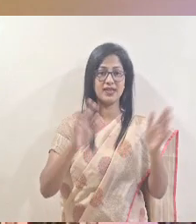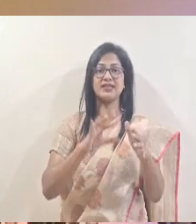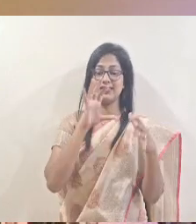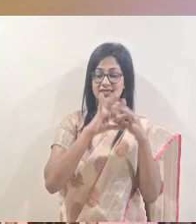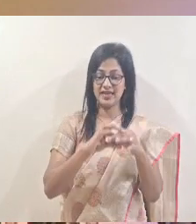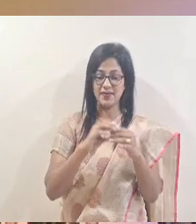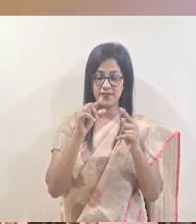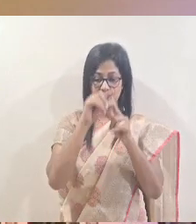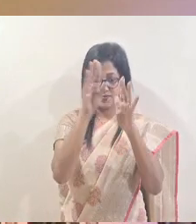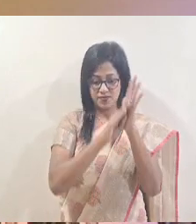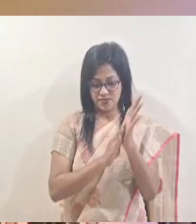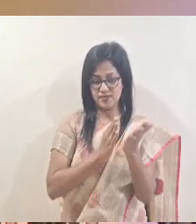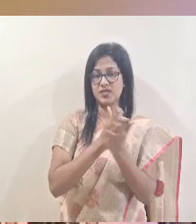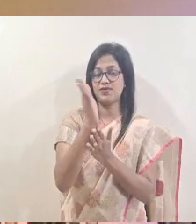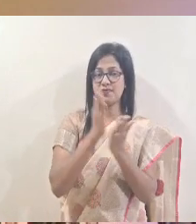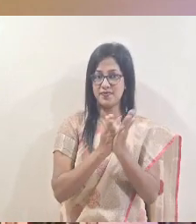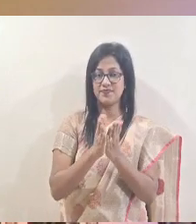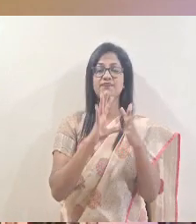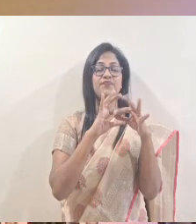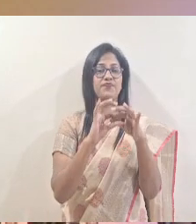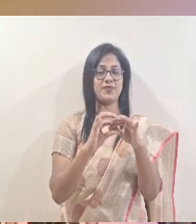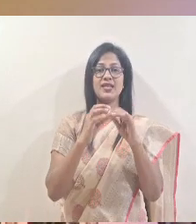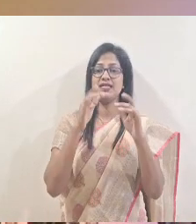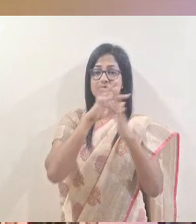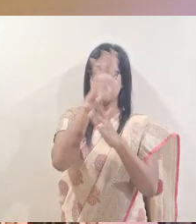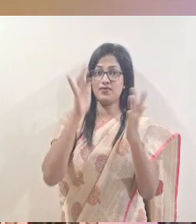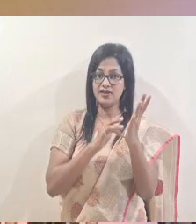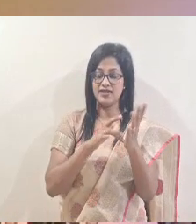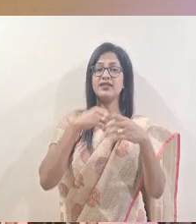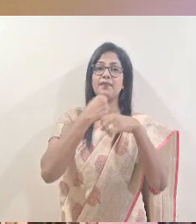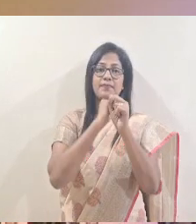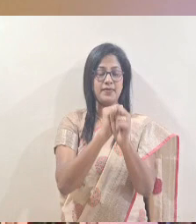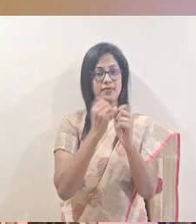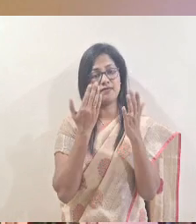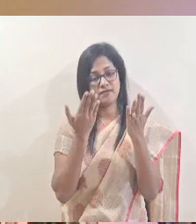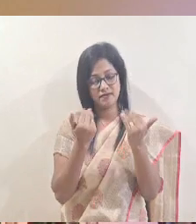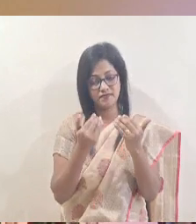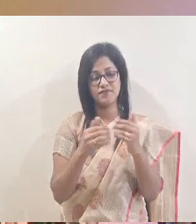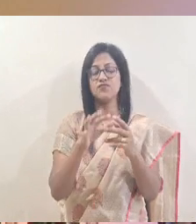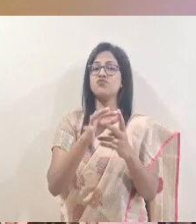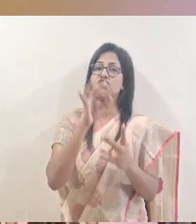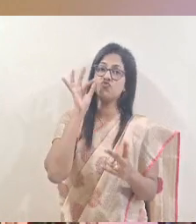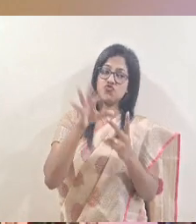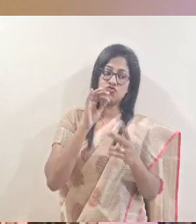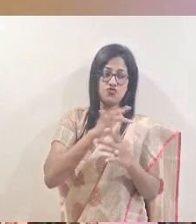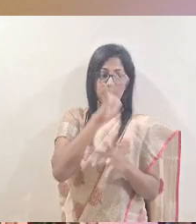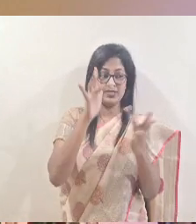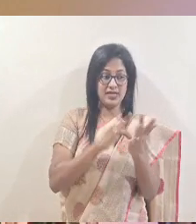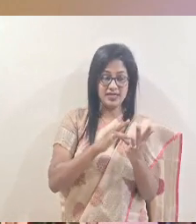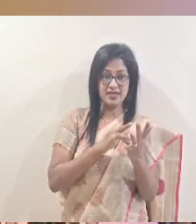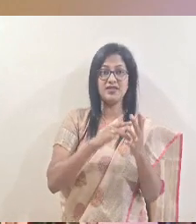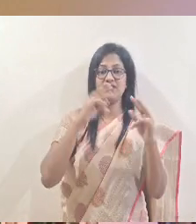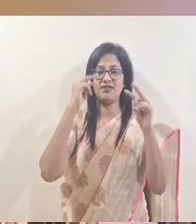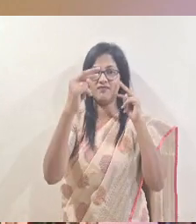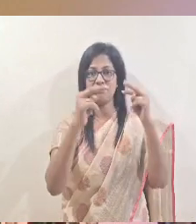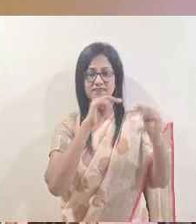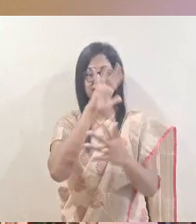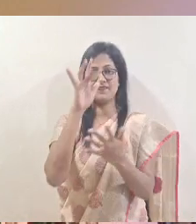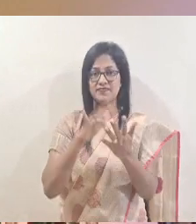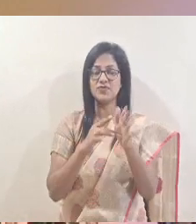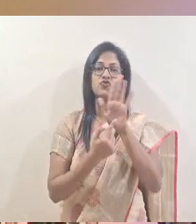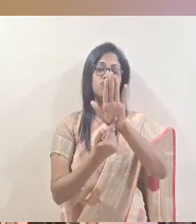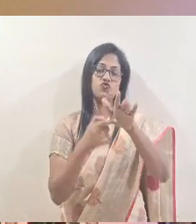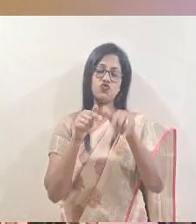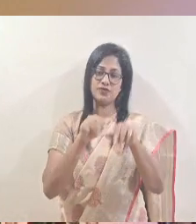measures with respect to between centrality can be formulated using choice between a centrality or angular between a centrality